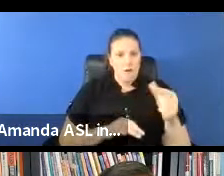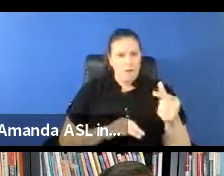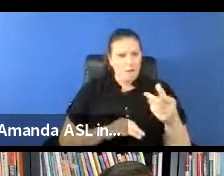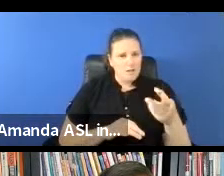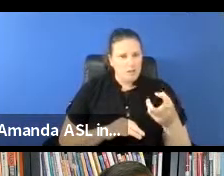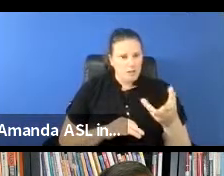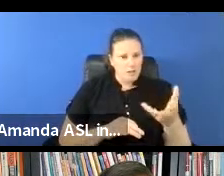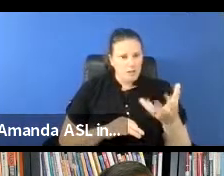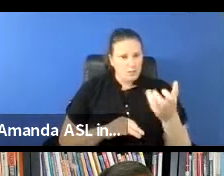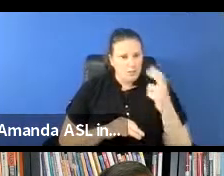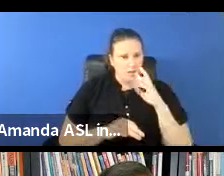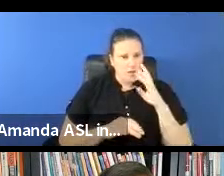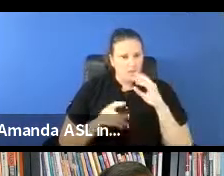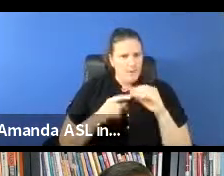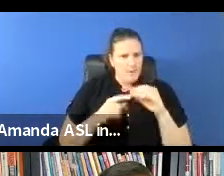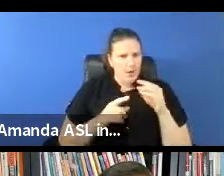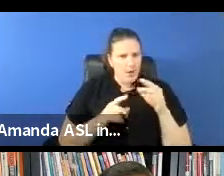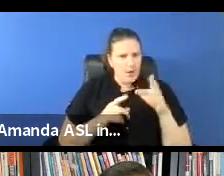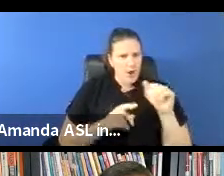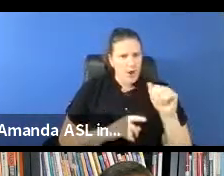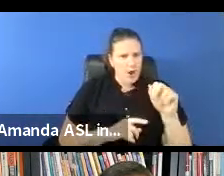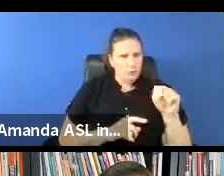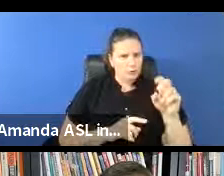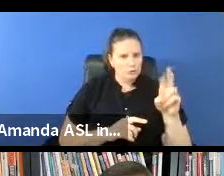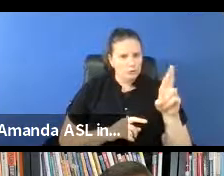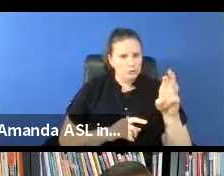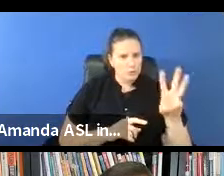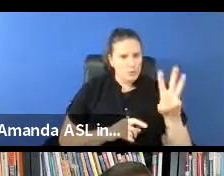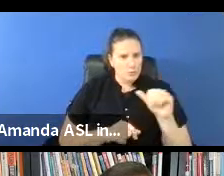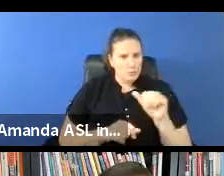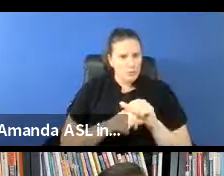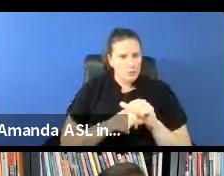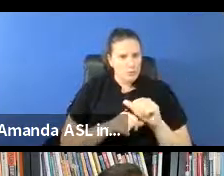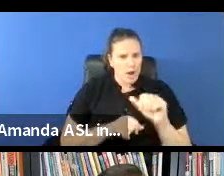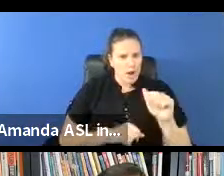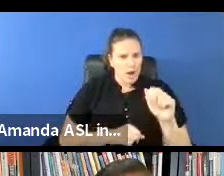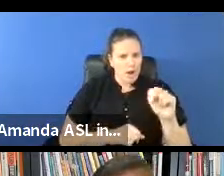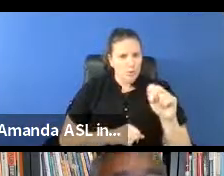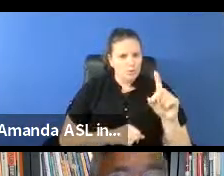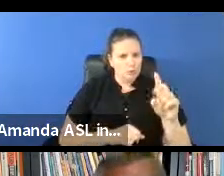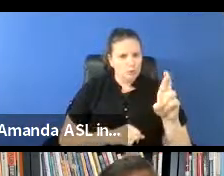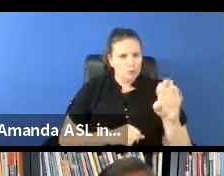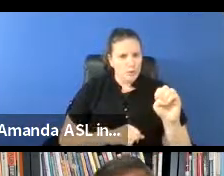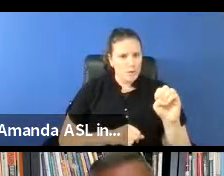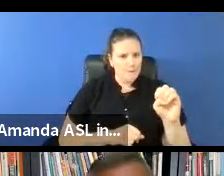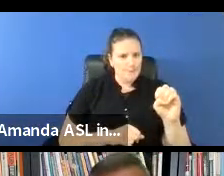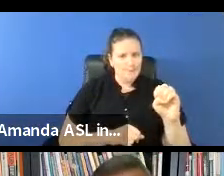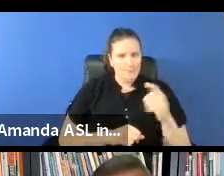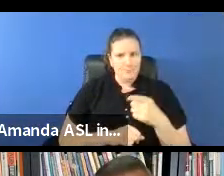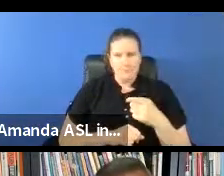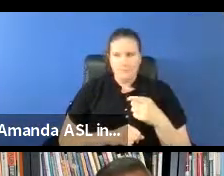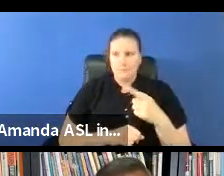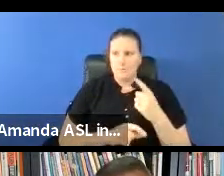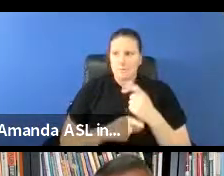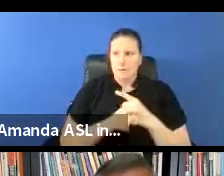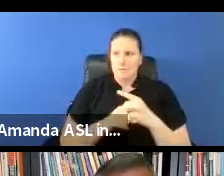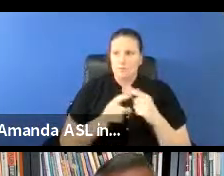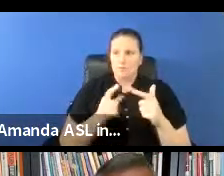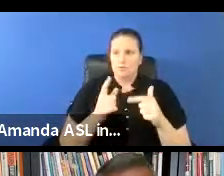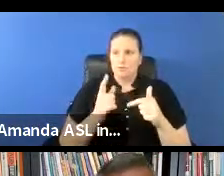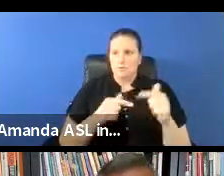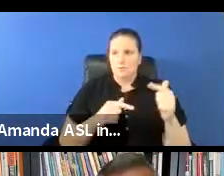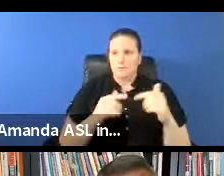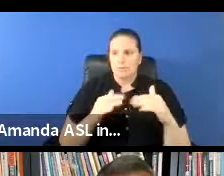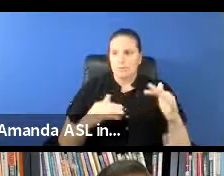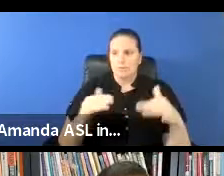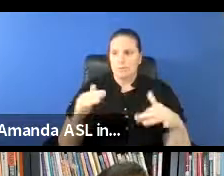bit about Andre's work here. Yeah, there's we're looking to have a diverse set